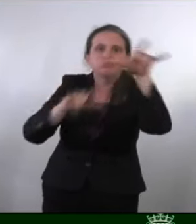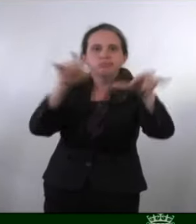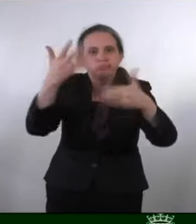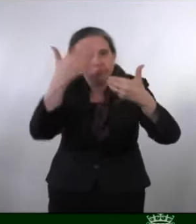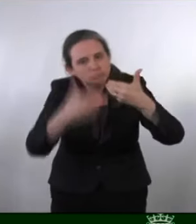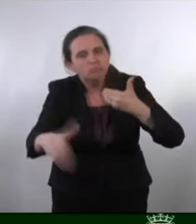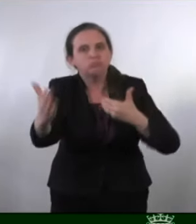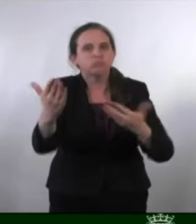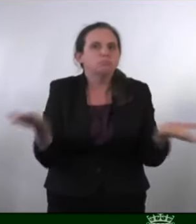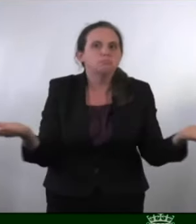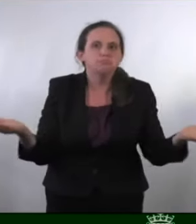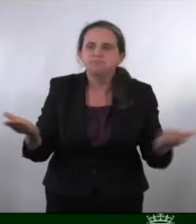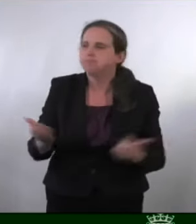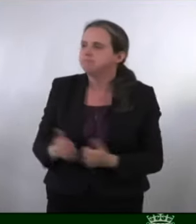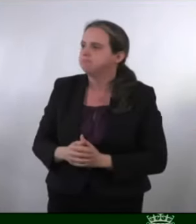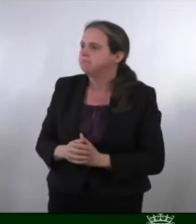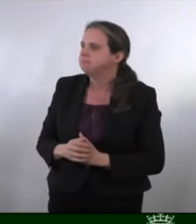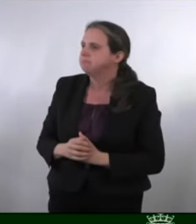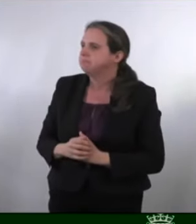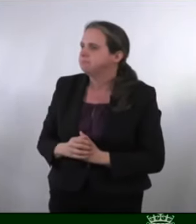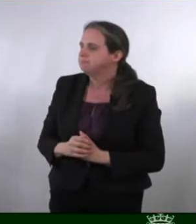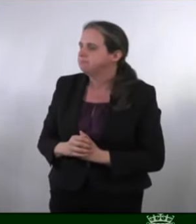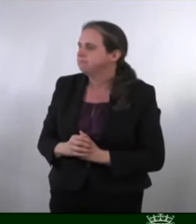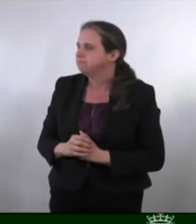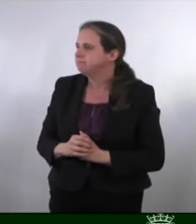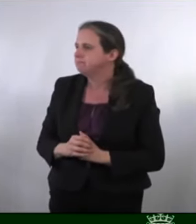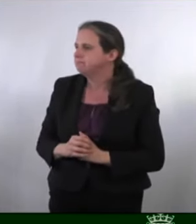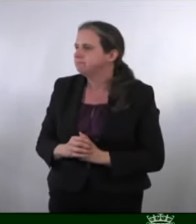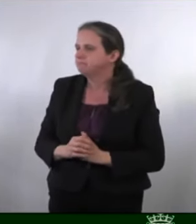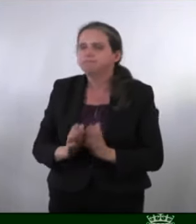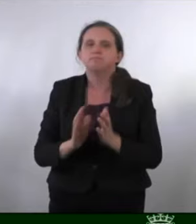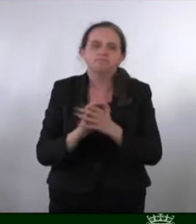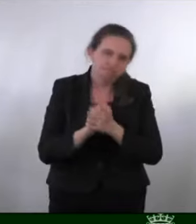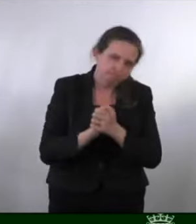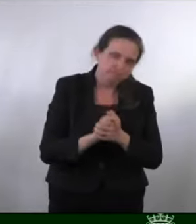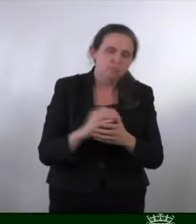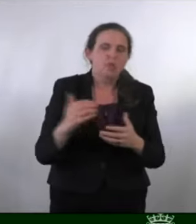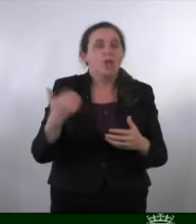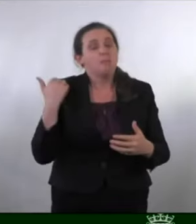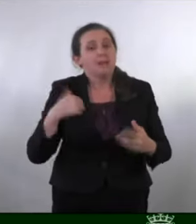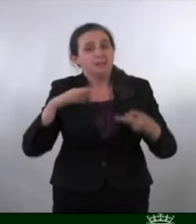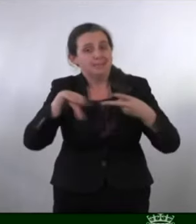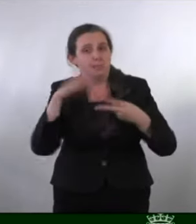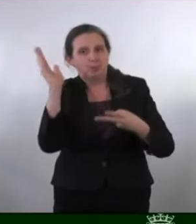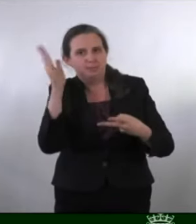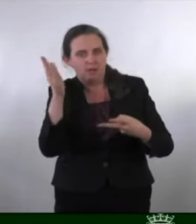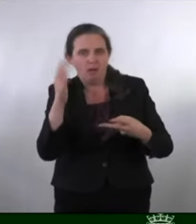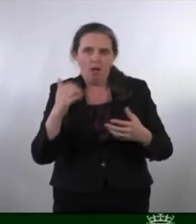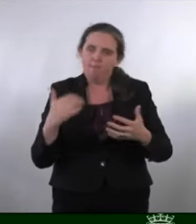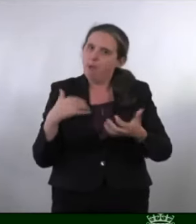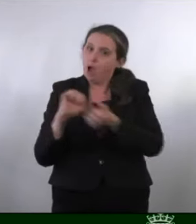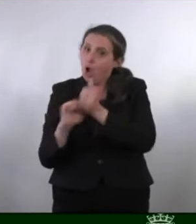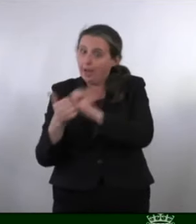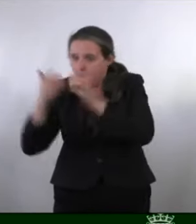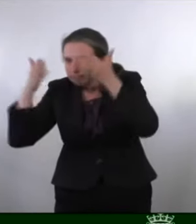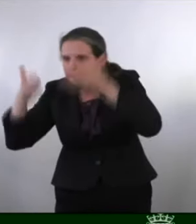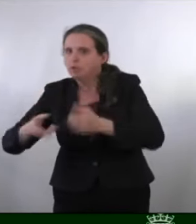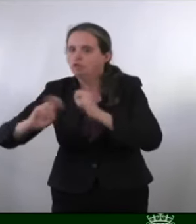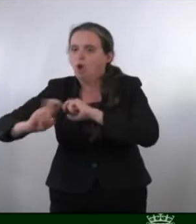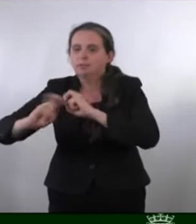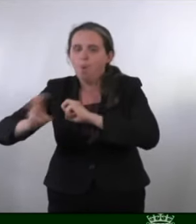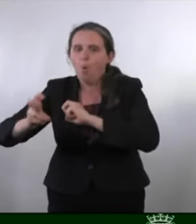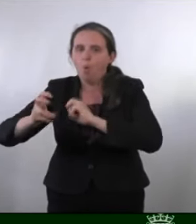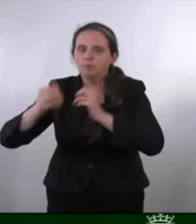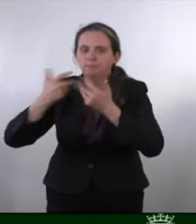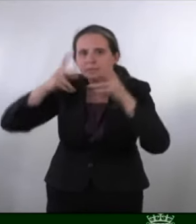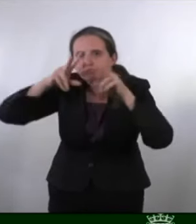Madam Deputy Speaker, I can assure my honourable friend that the Secretary of State for Transport is looking at all such schemes, and I'm sure he'll